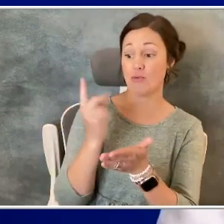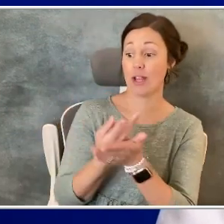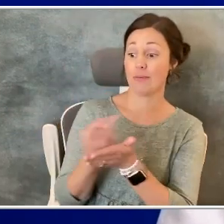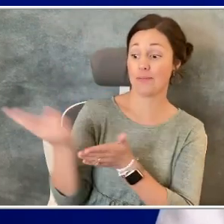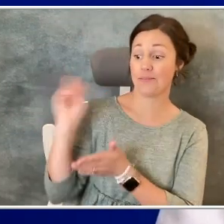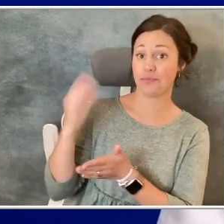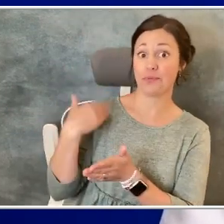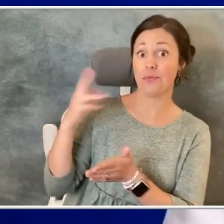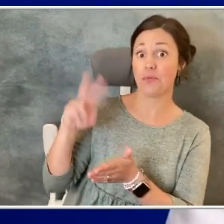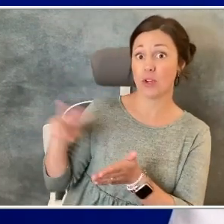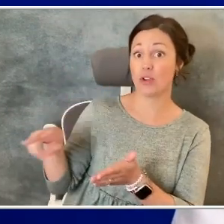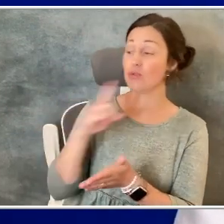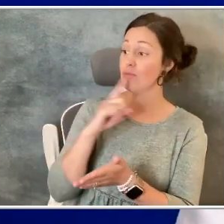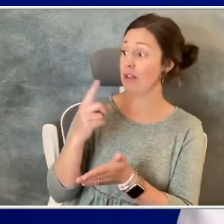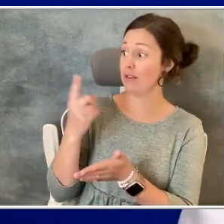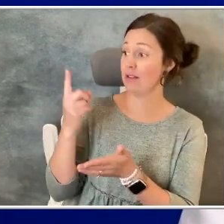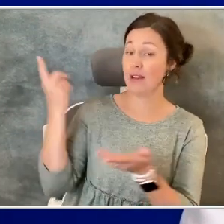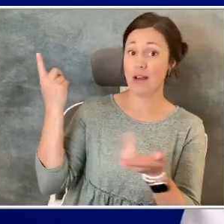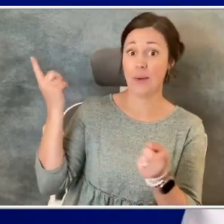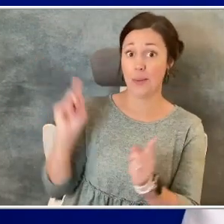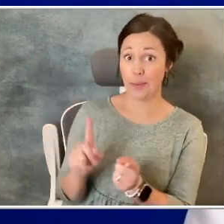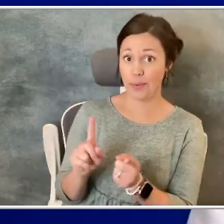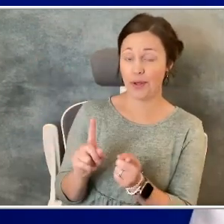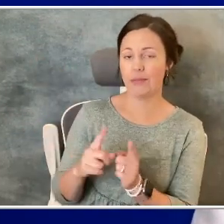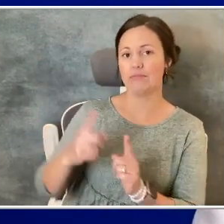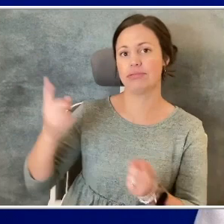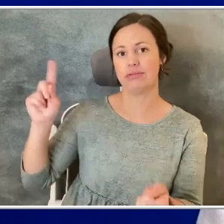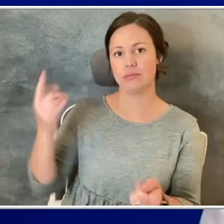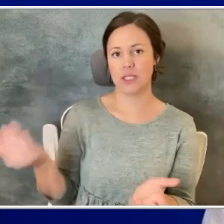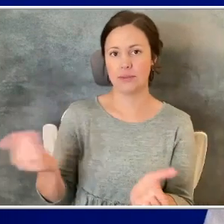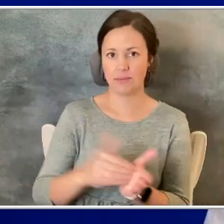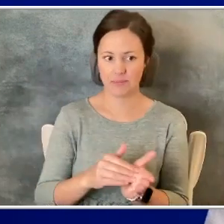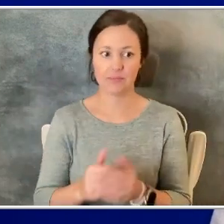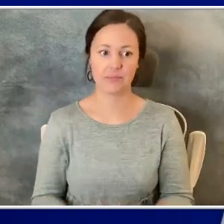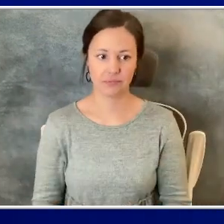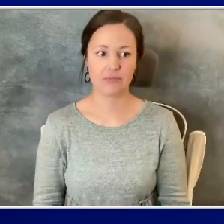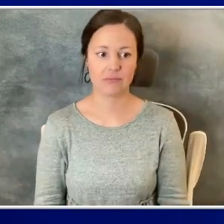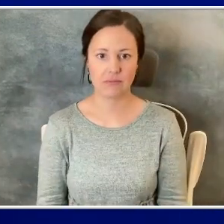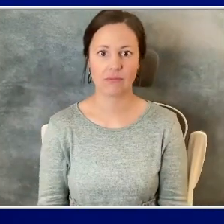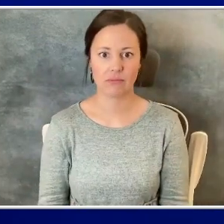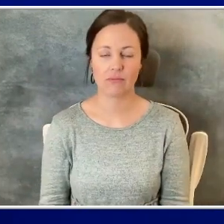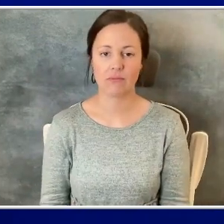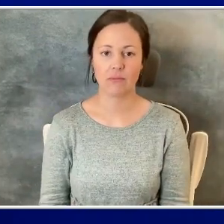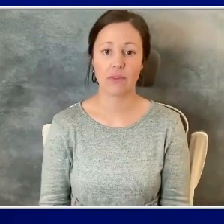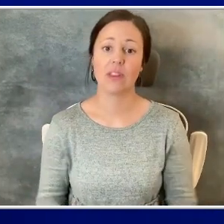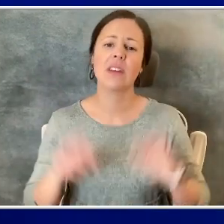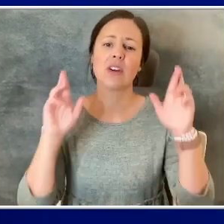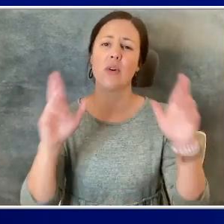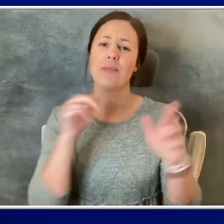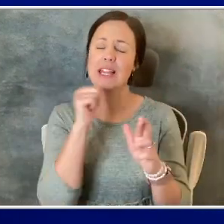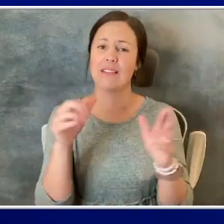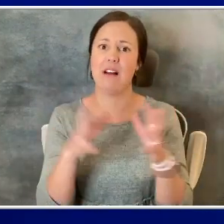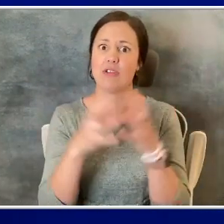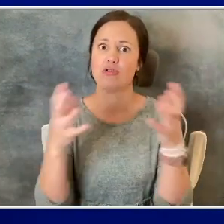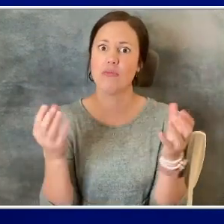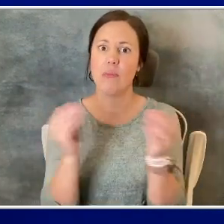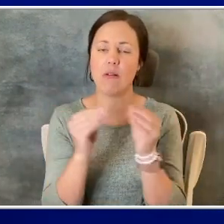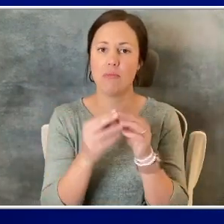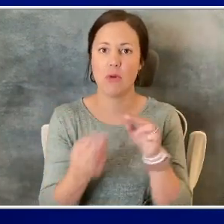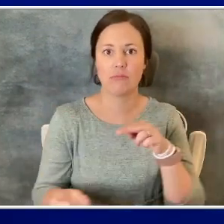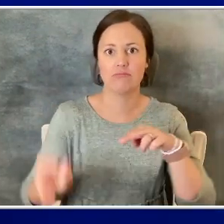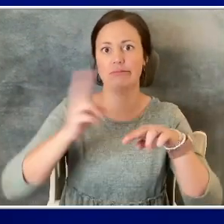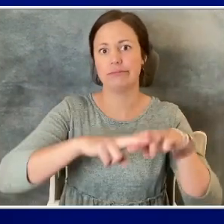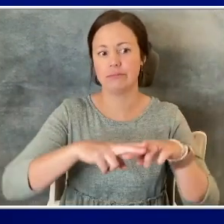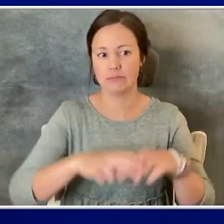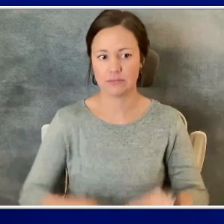down. Certainly happy about that, but this week it's kind of back up a little bit. But hopefully it doesn't get too much above this number